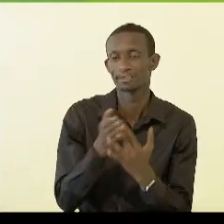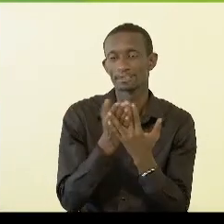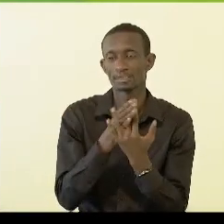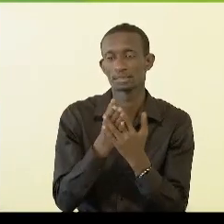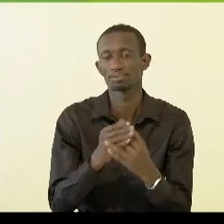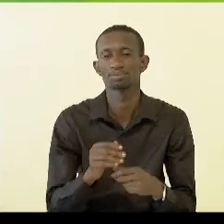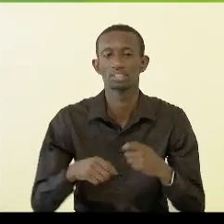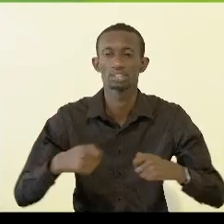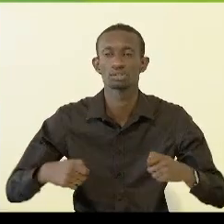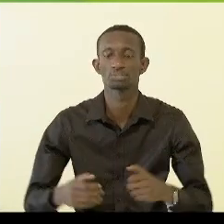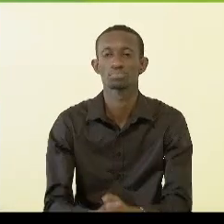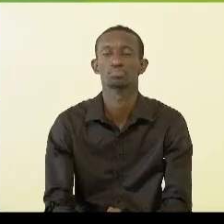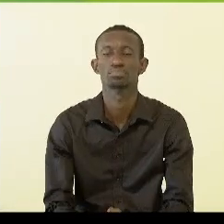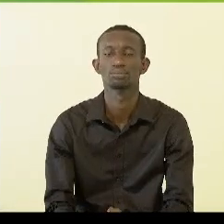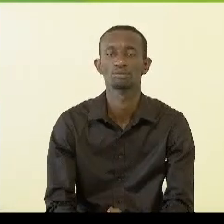neutralization reaction.